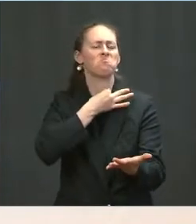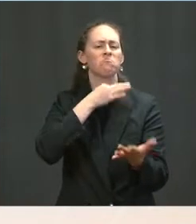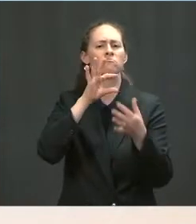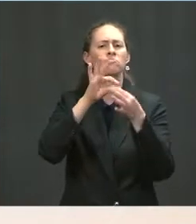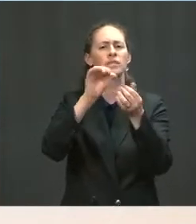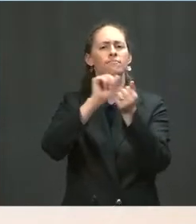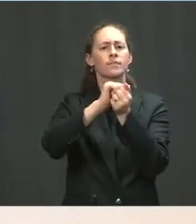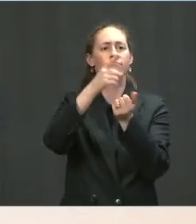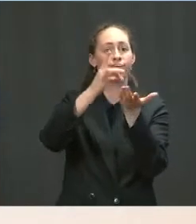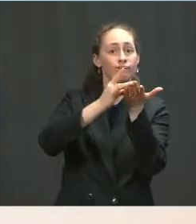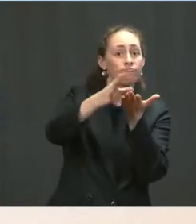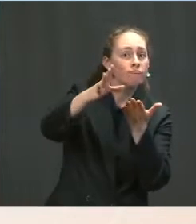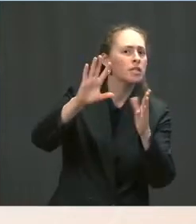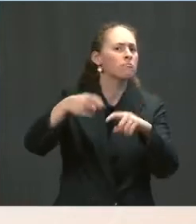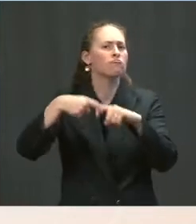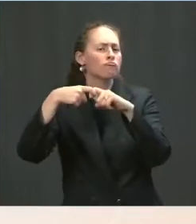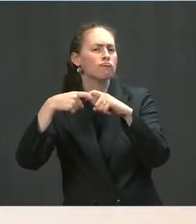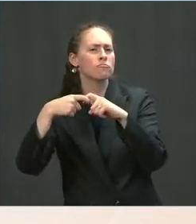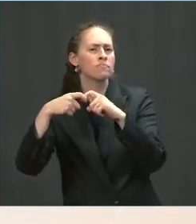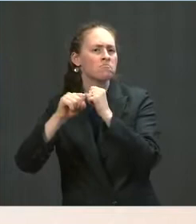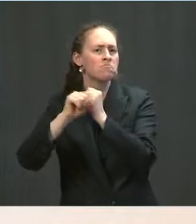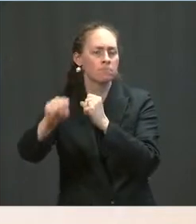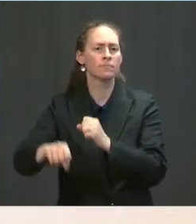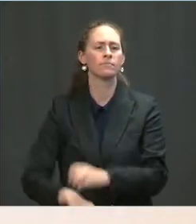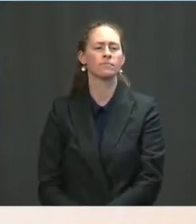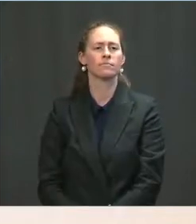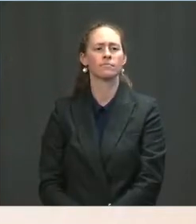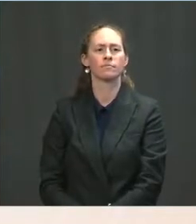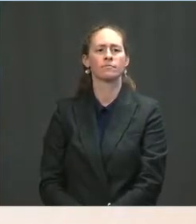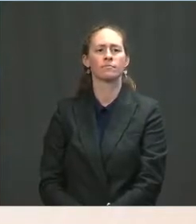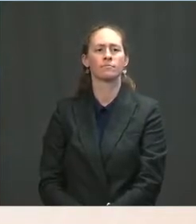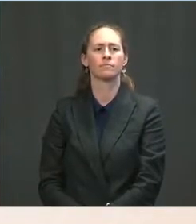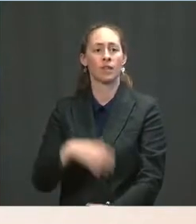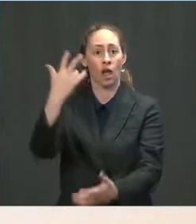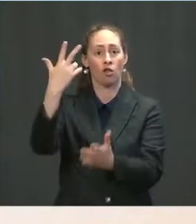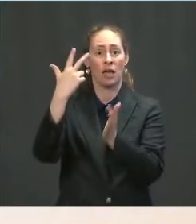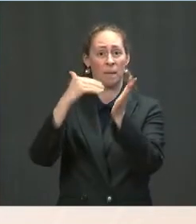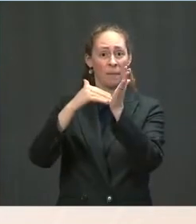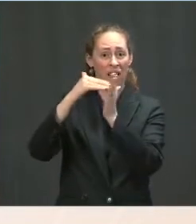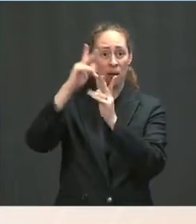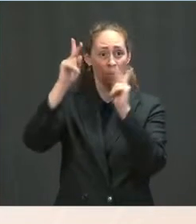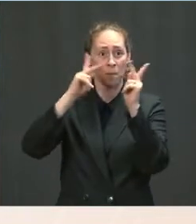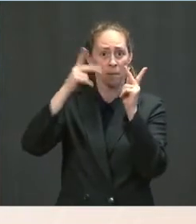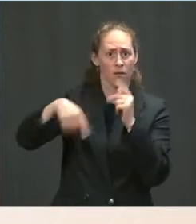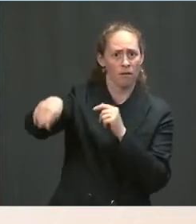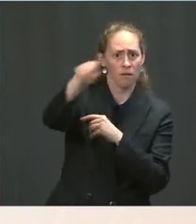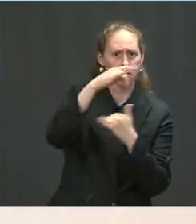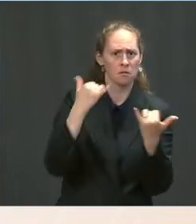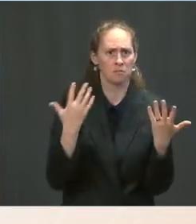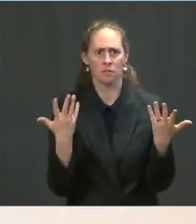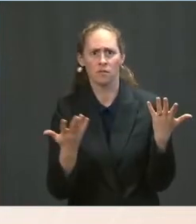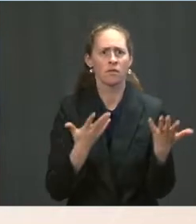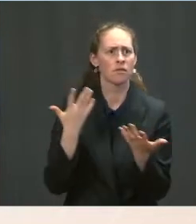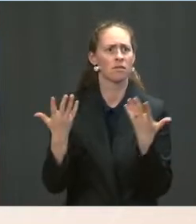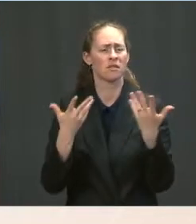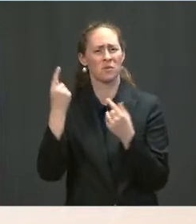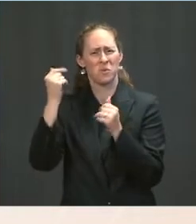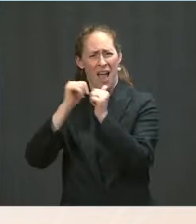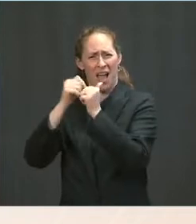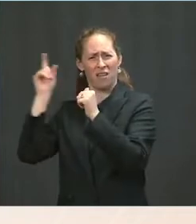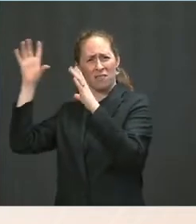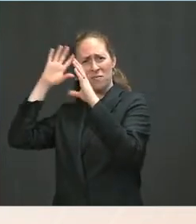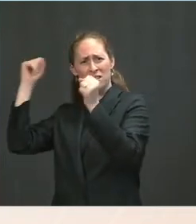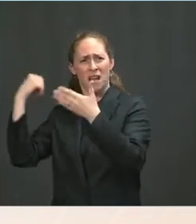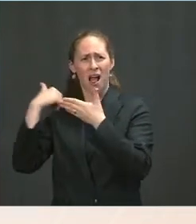allocated $46.5 billion has actually gone out the door. So what is the administration doing to help get more money out the door faster? Yeah,